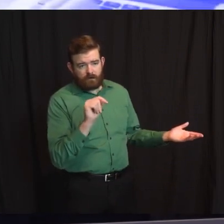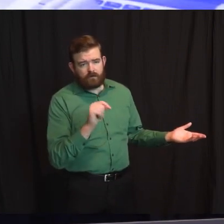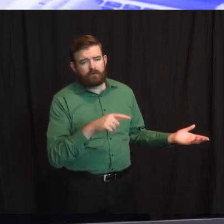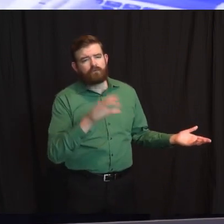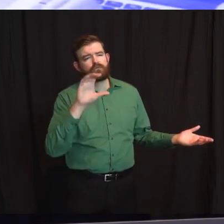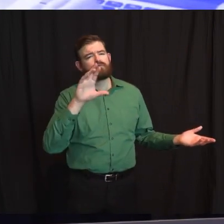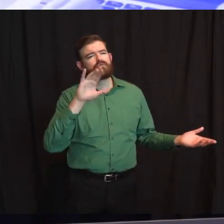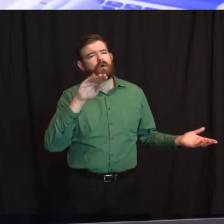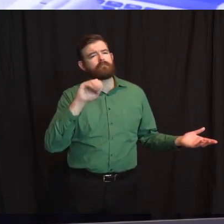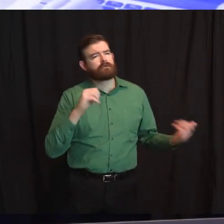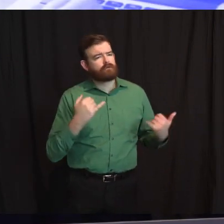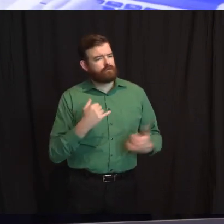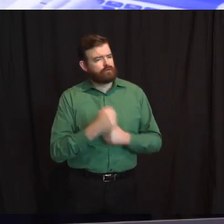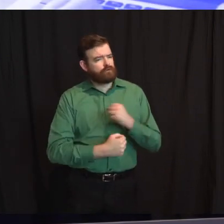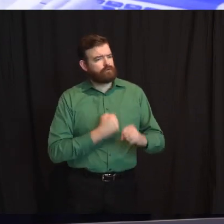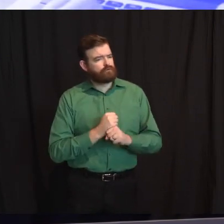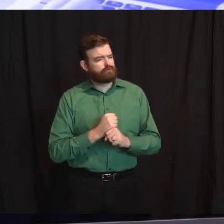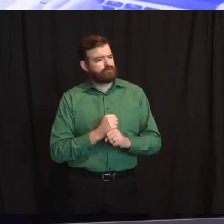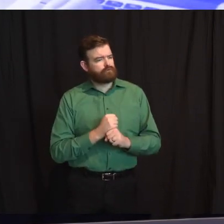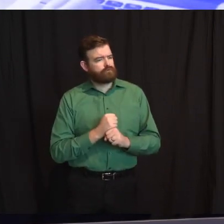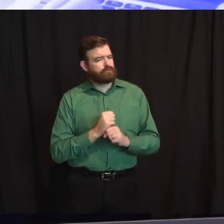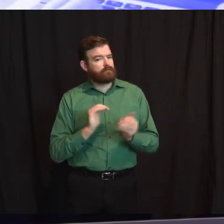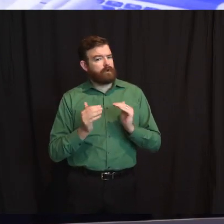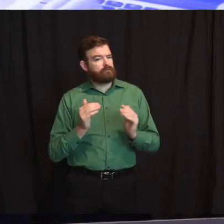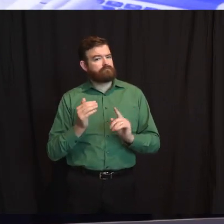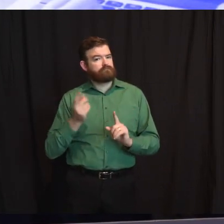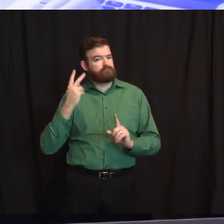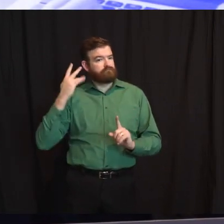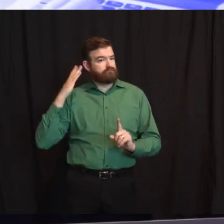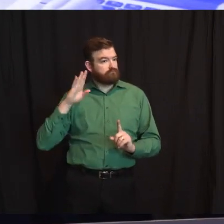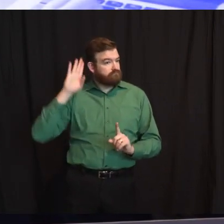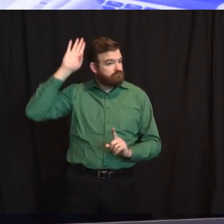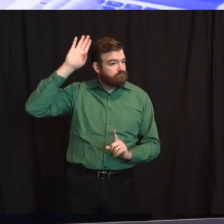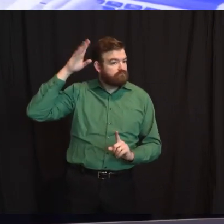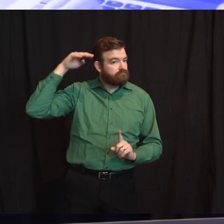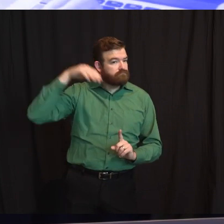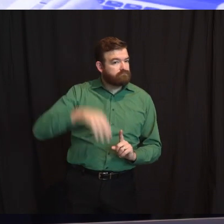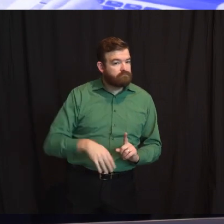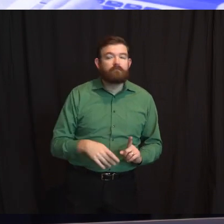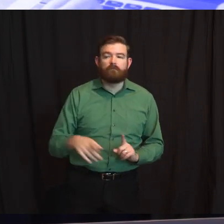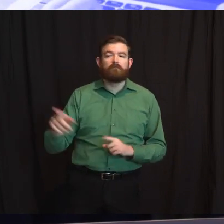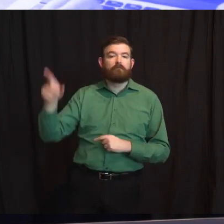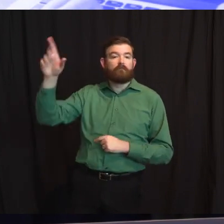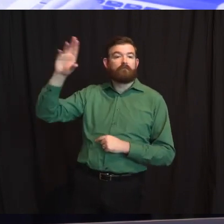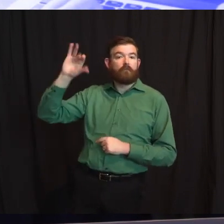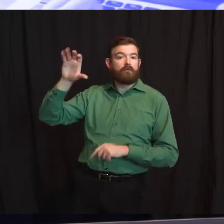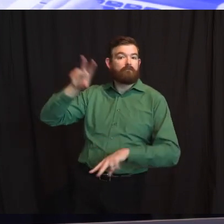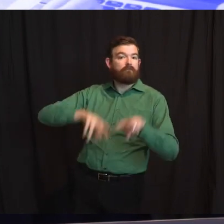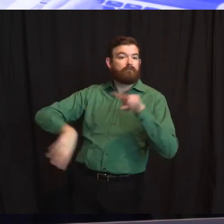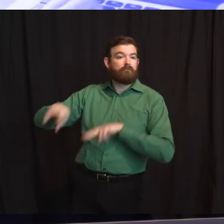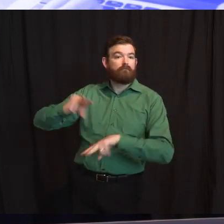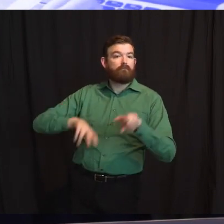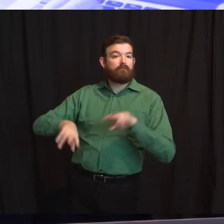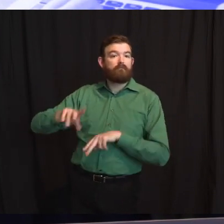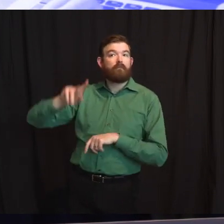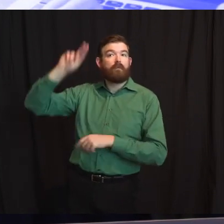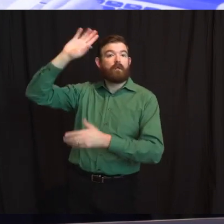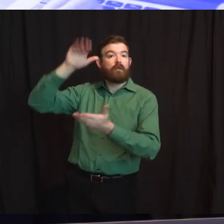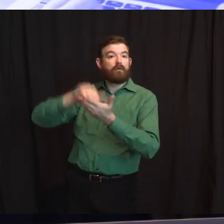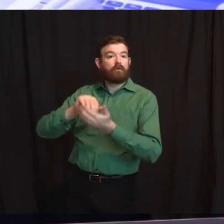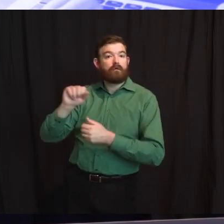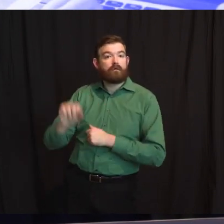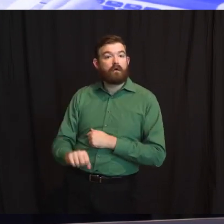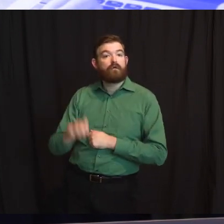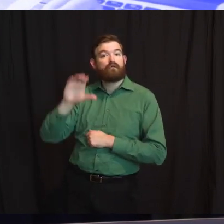our ROC personnel have been monitoring this, overall crime is down across the board throughout the entire state. Arrests